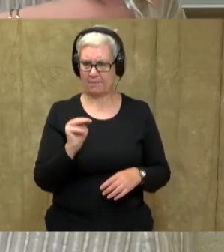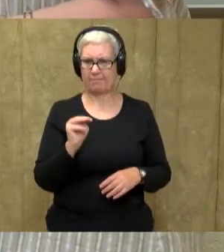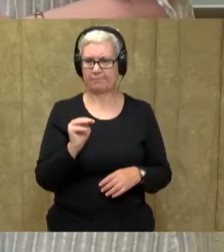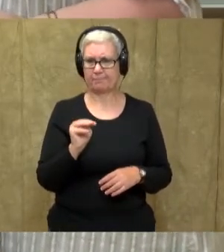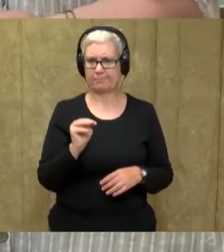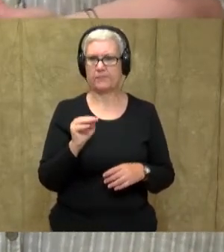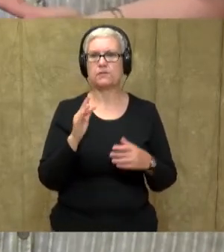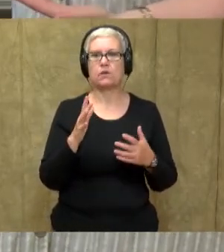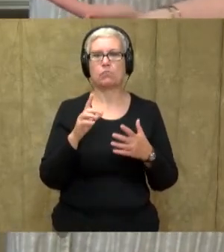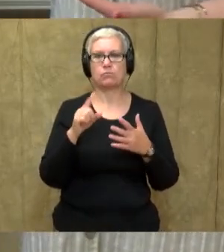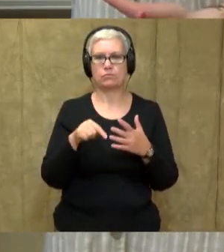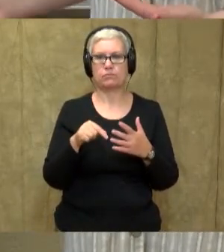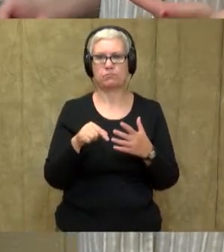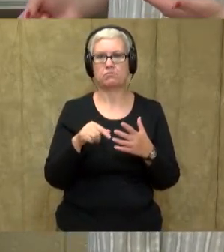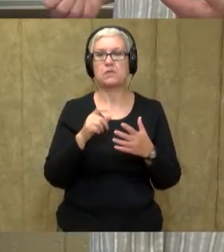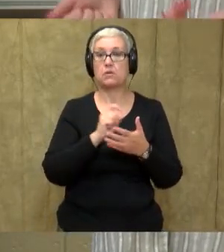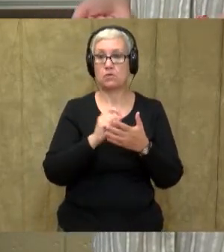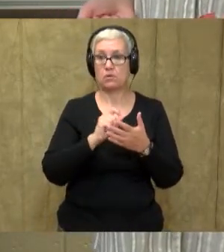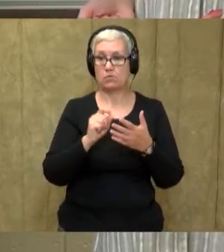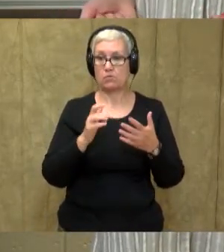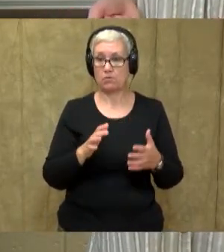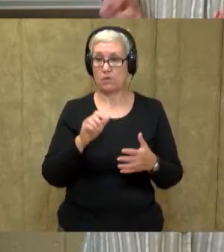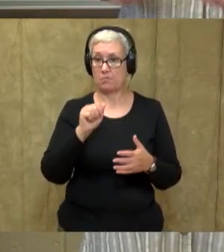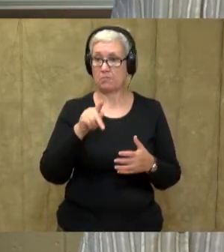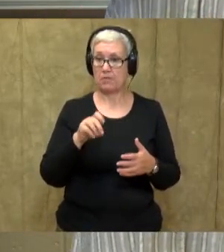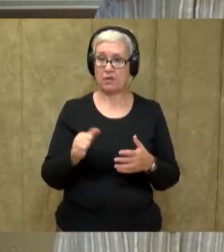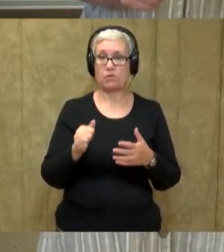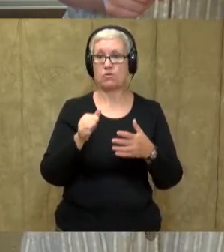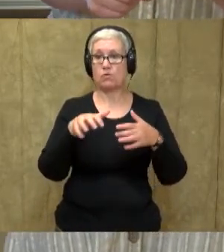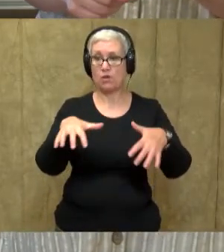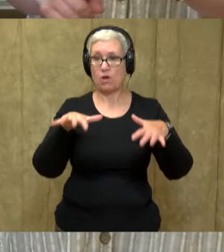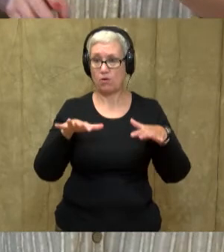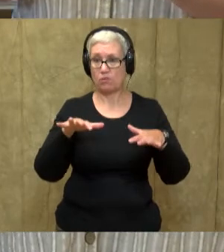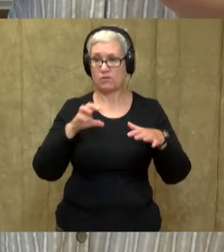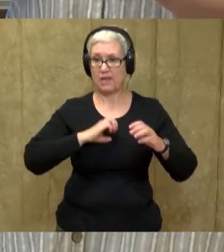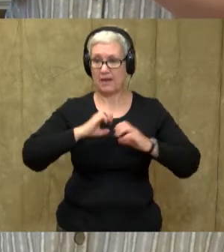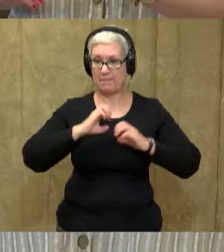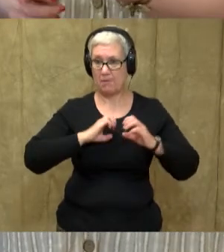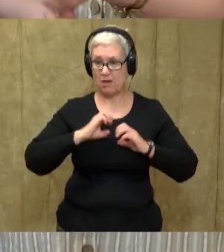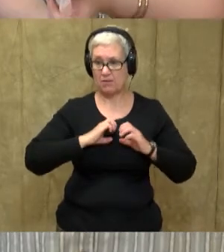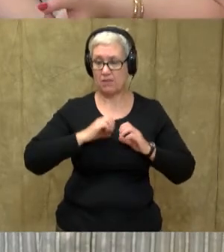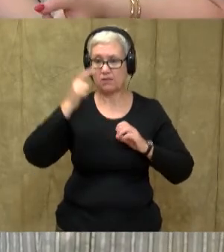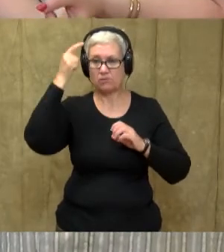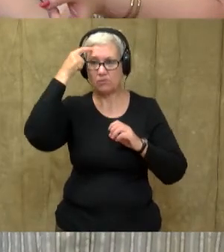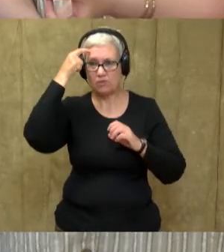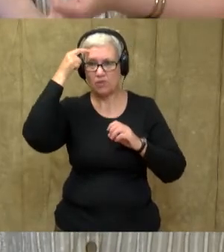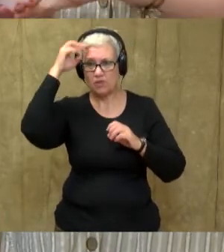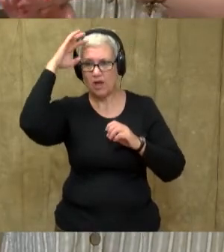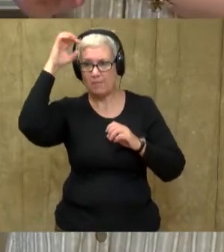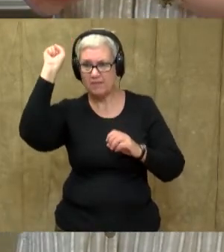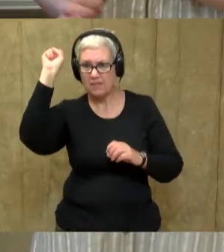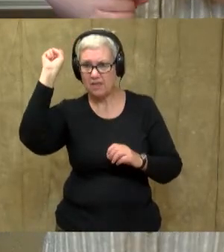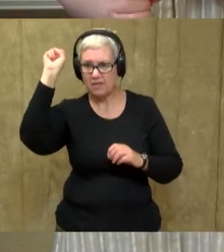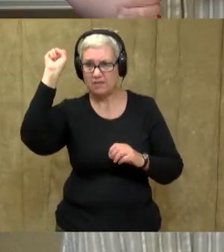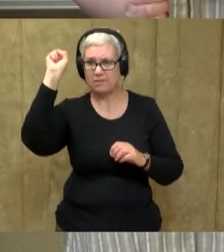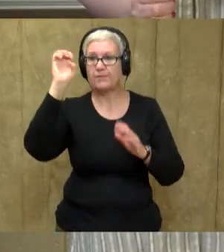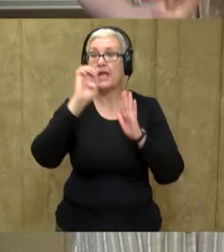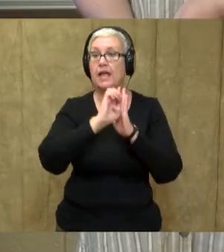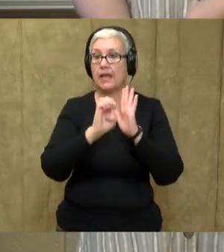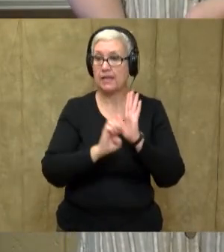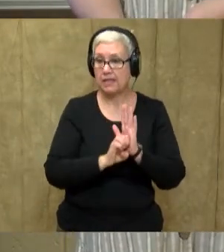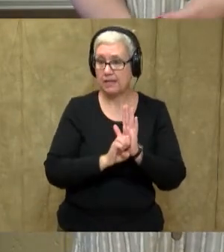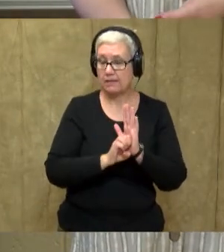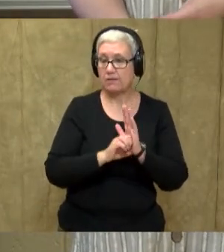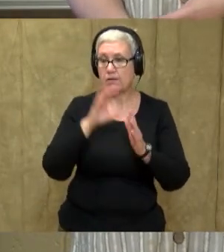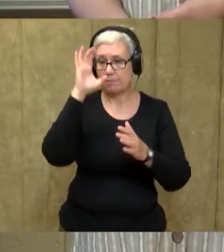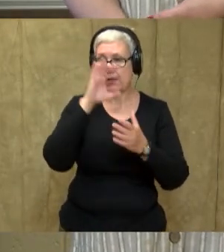these questions. In what ways does the author appeal to his audience's emotions, his common sense, his